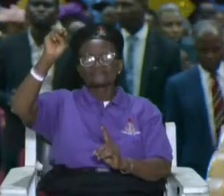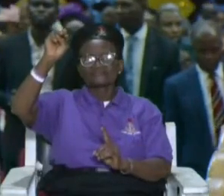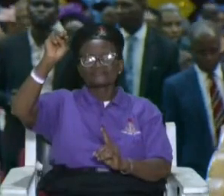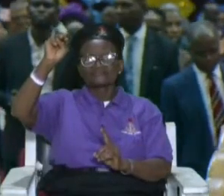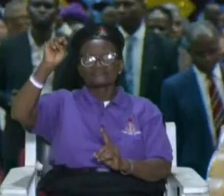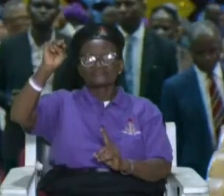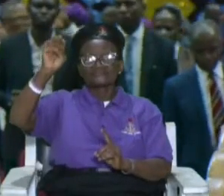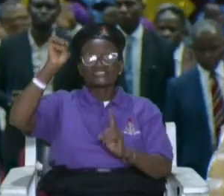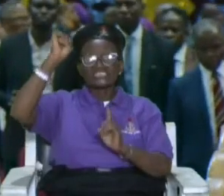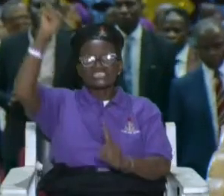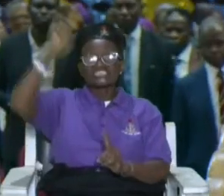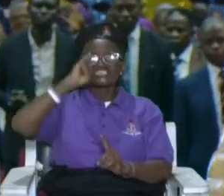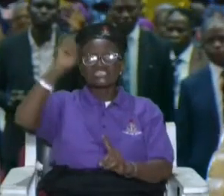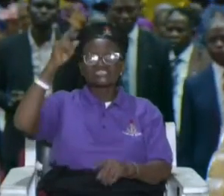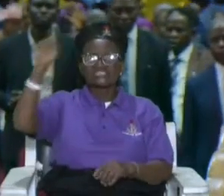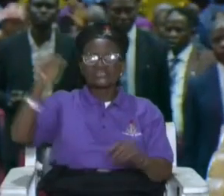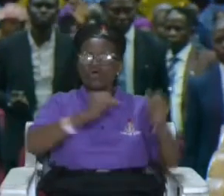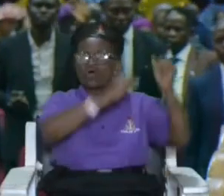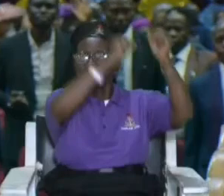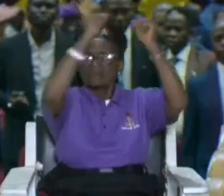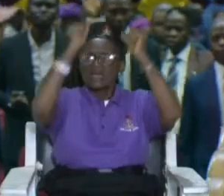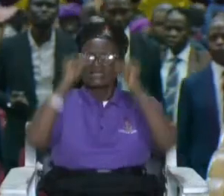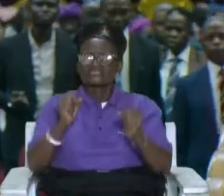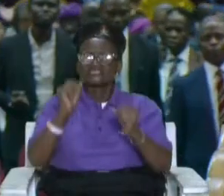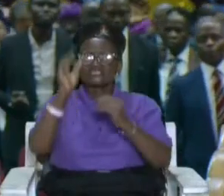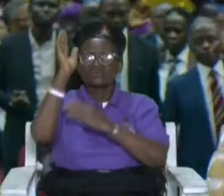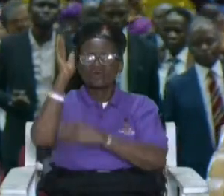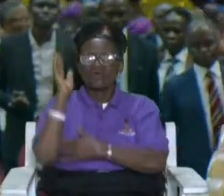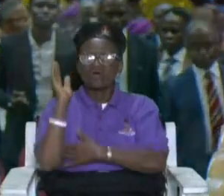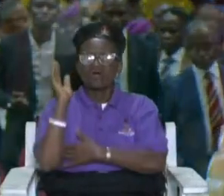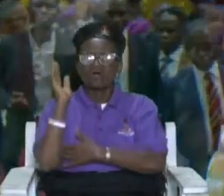He's the Almighty God,